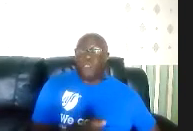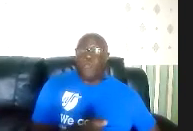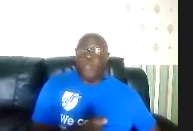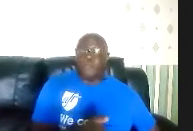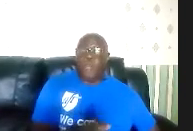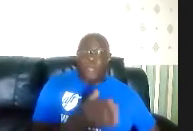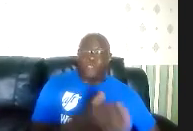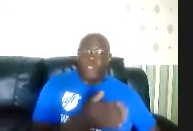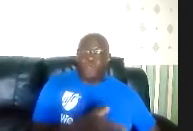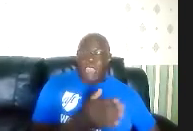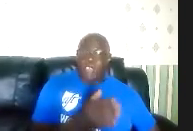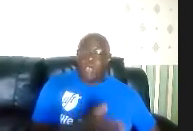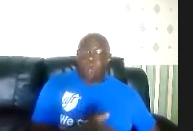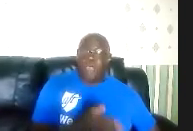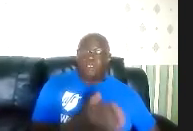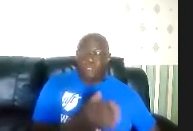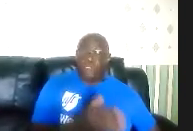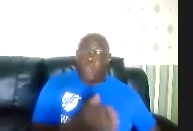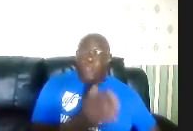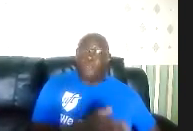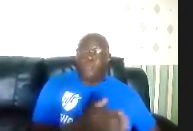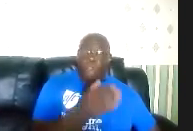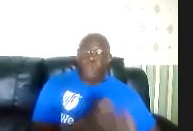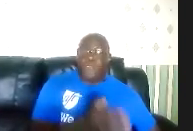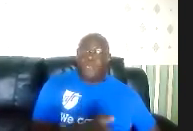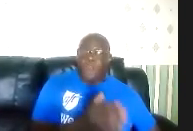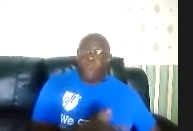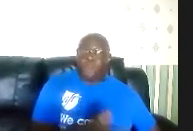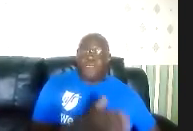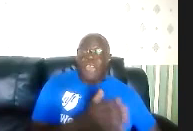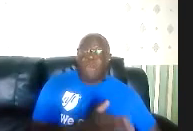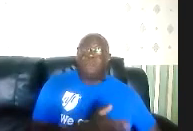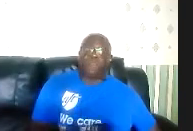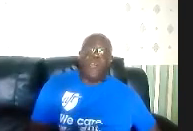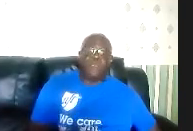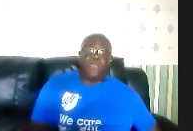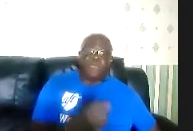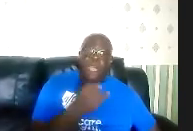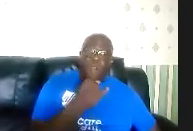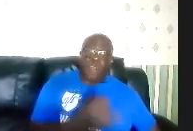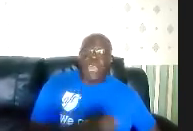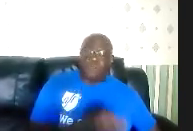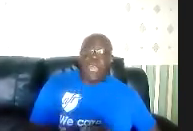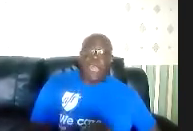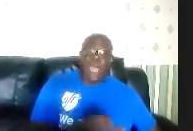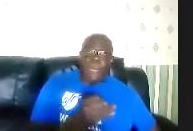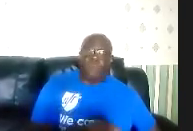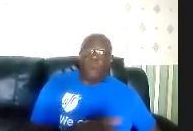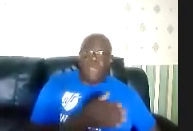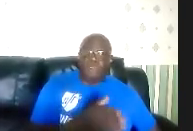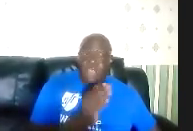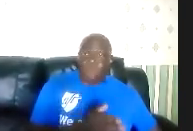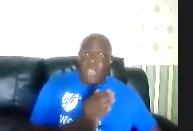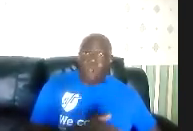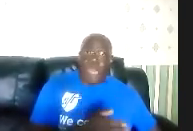regularly doing work from home and doing it really, really well, and actually doing a lot of good things as public servants. And that's really, really